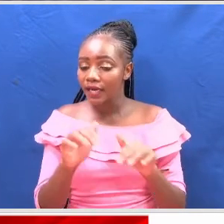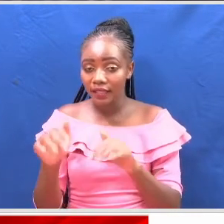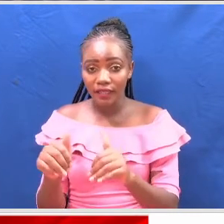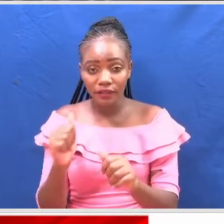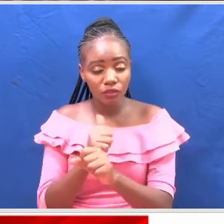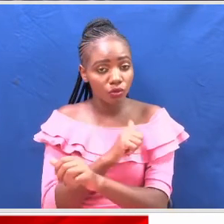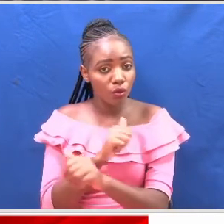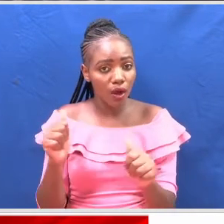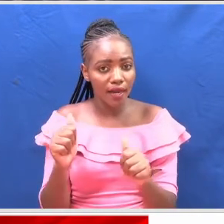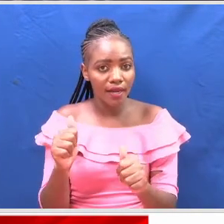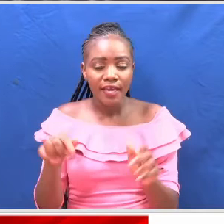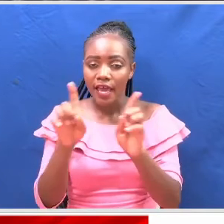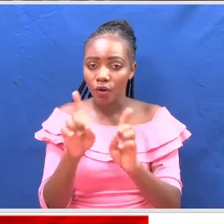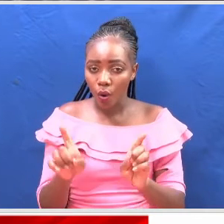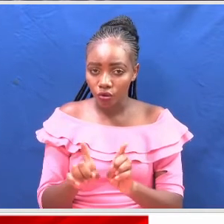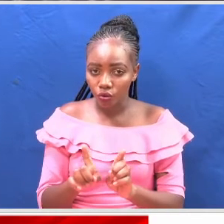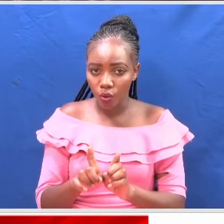outperformed, and probably also